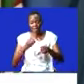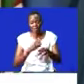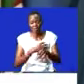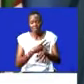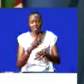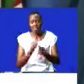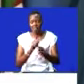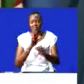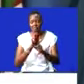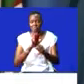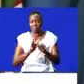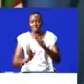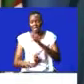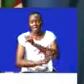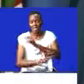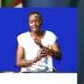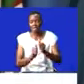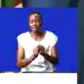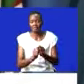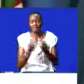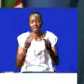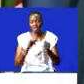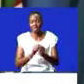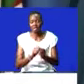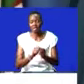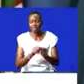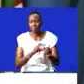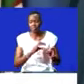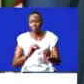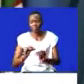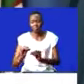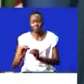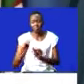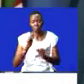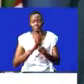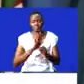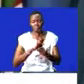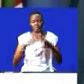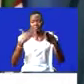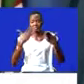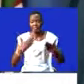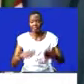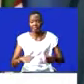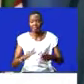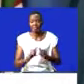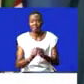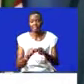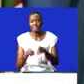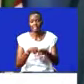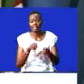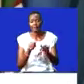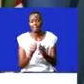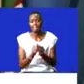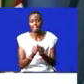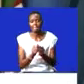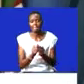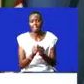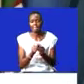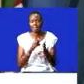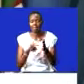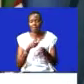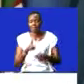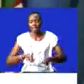the most of the country and displacing a lot of population and also the loss of